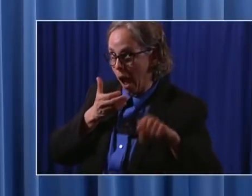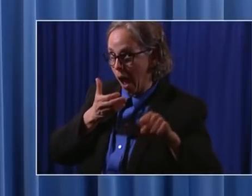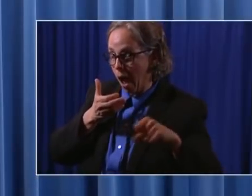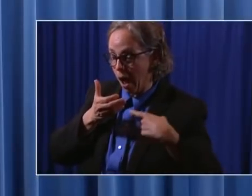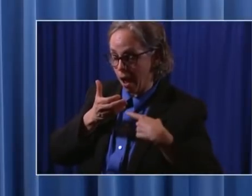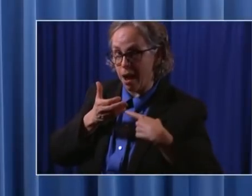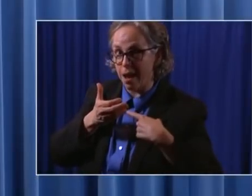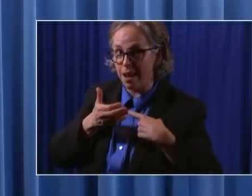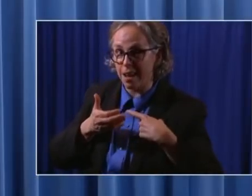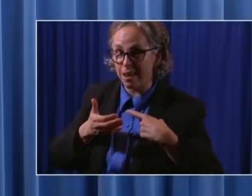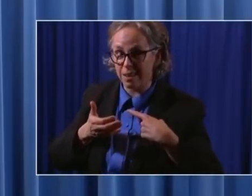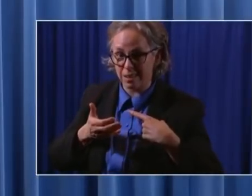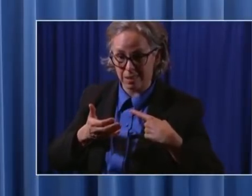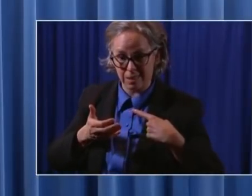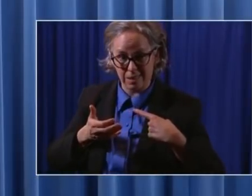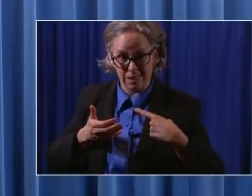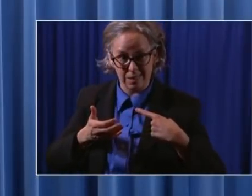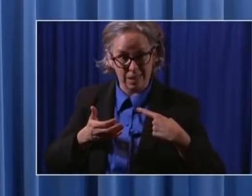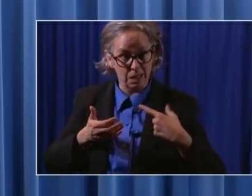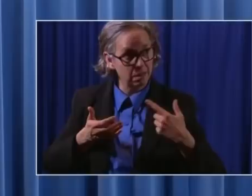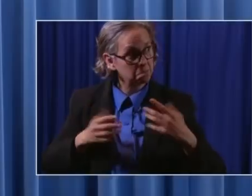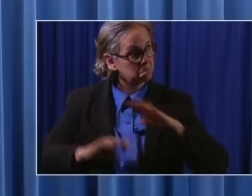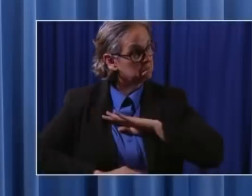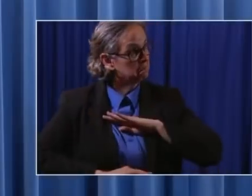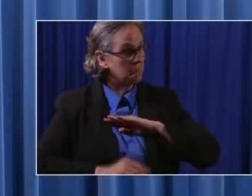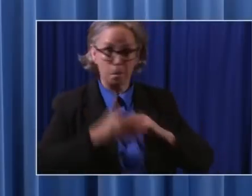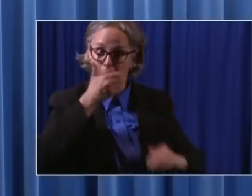it's not just masks, it's people coming together.